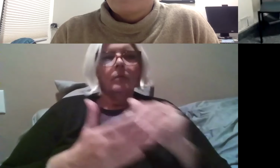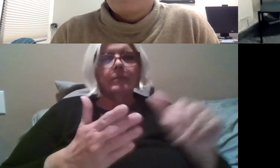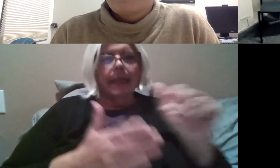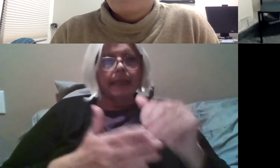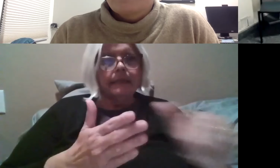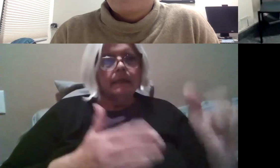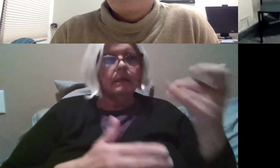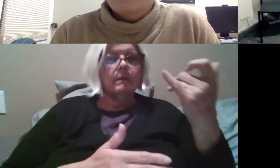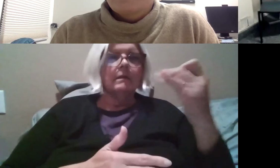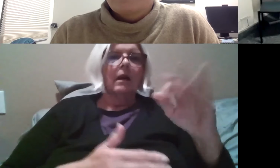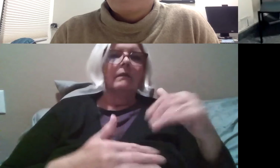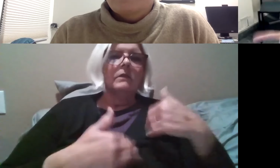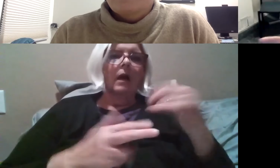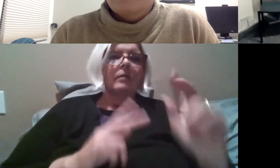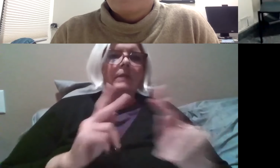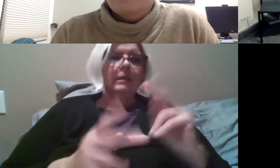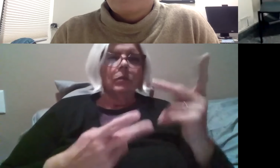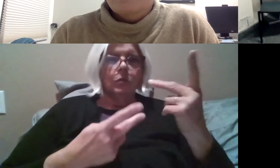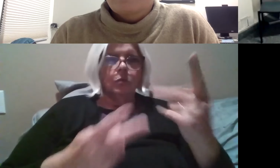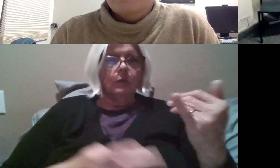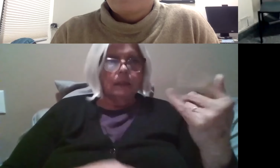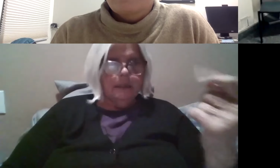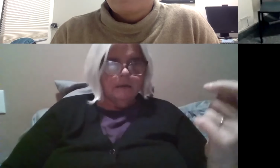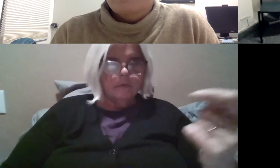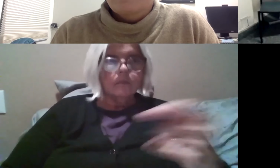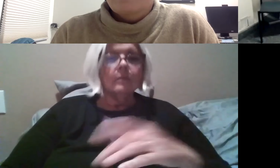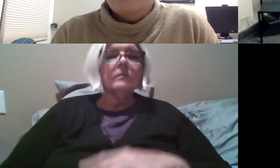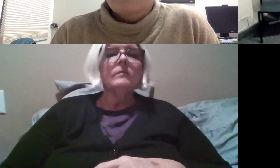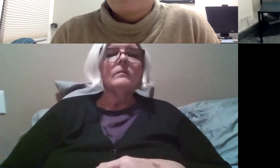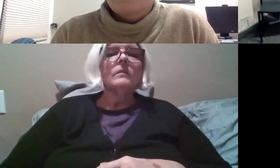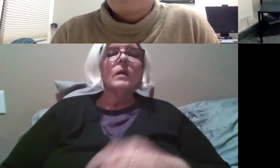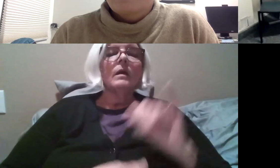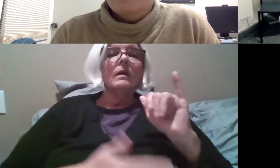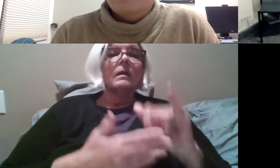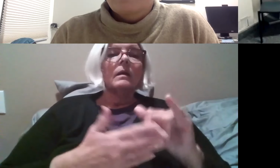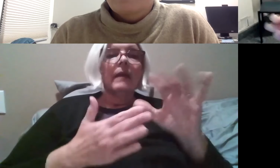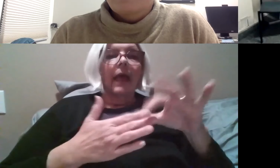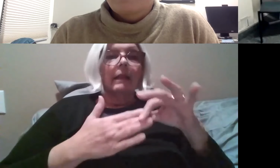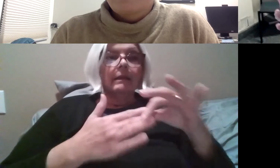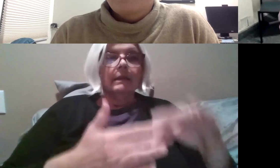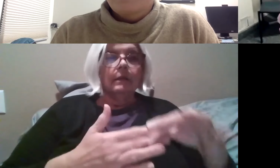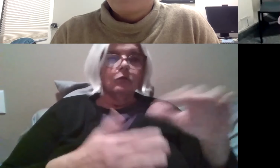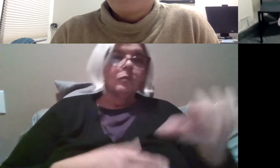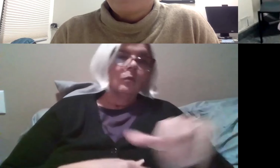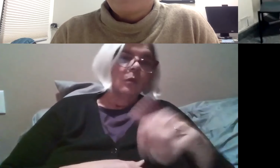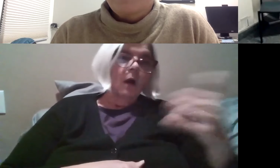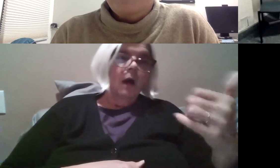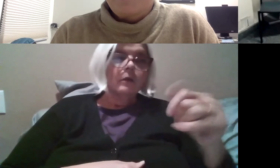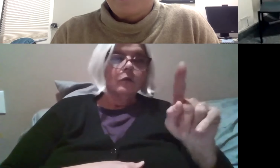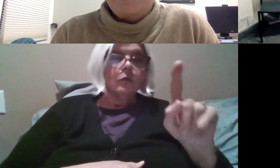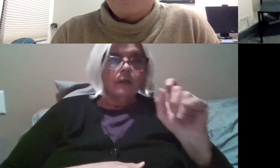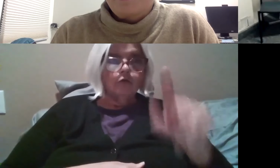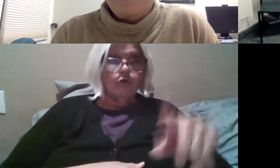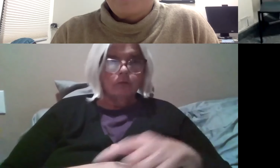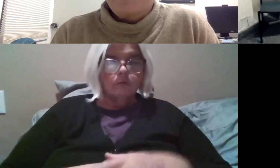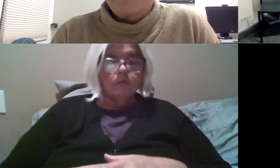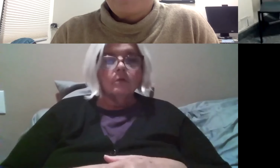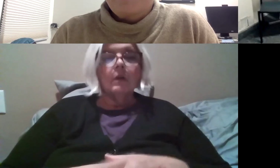a question that I wanted to address, because I've suddenly seen it a lot in a lot